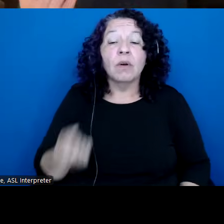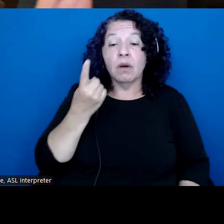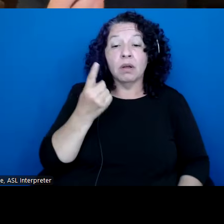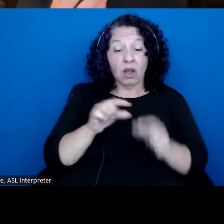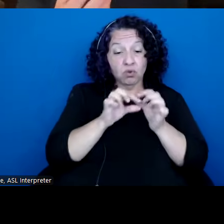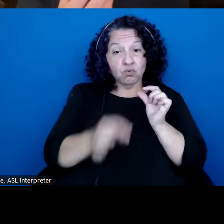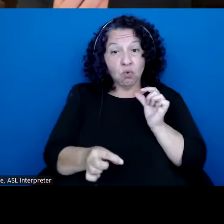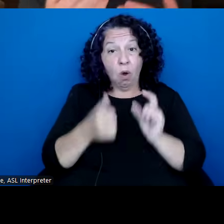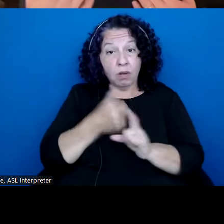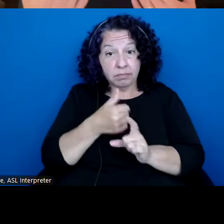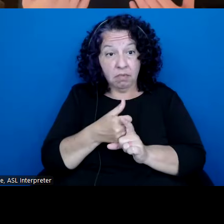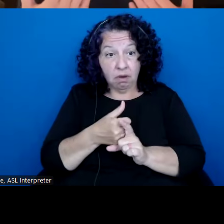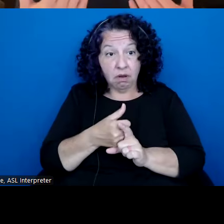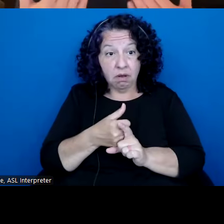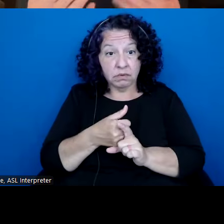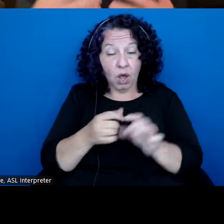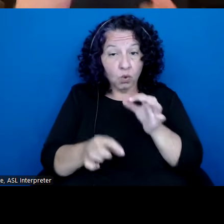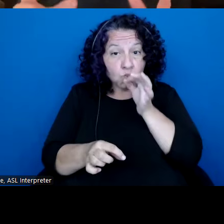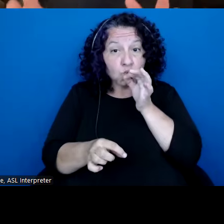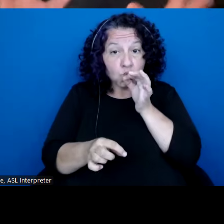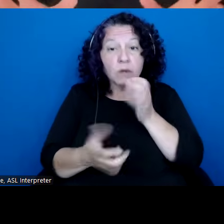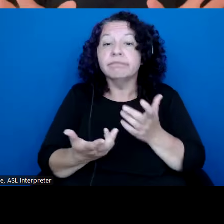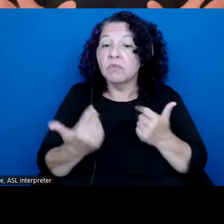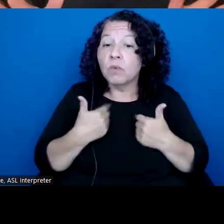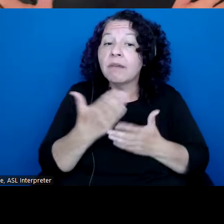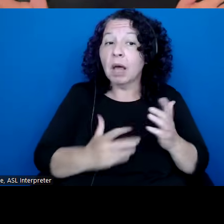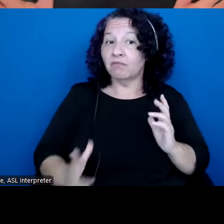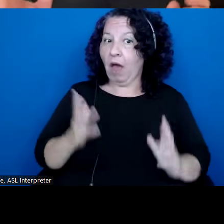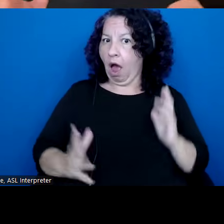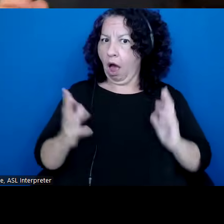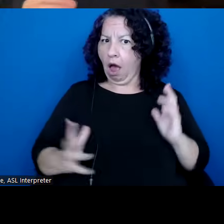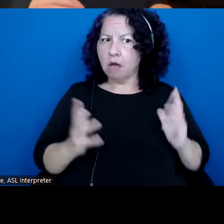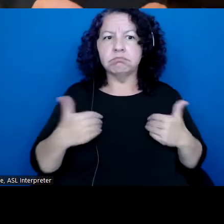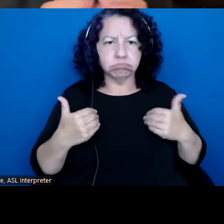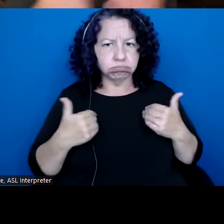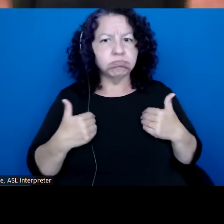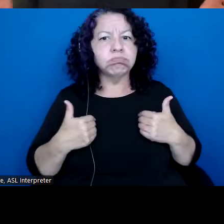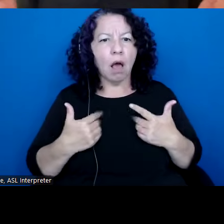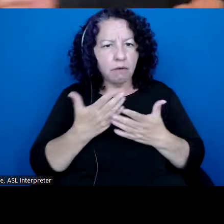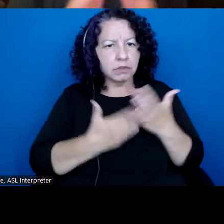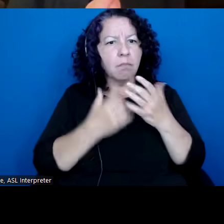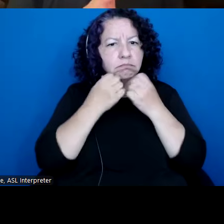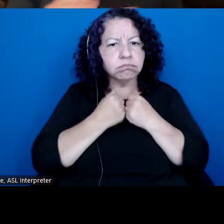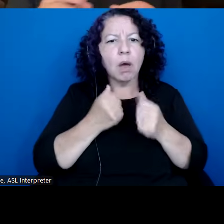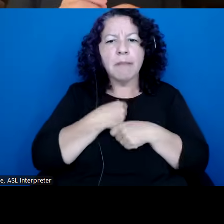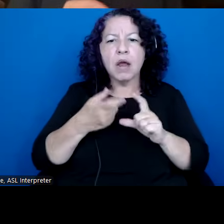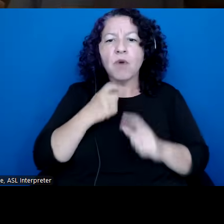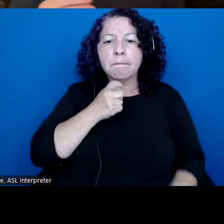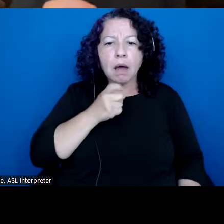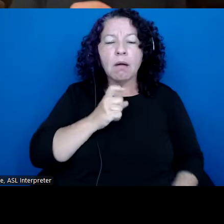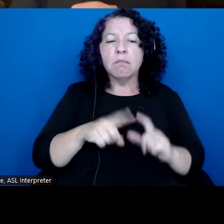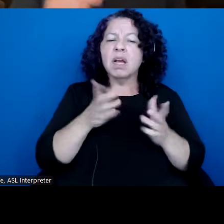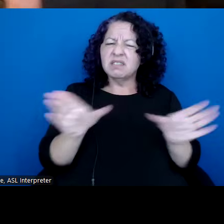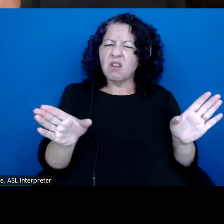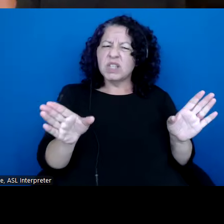straws, though, so these we have some super fancy straws preserved that are made out of metal, but in general, these would